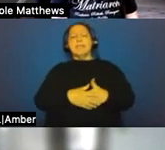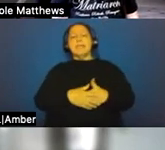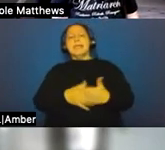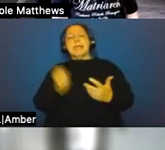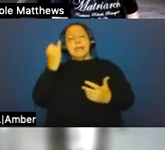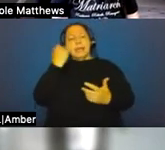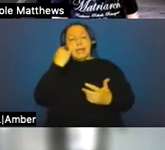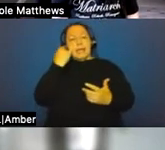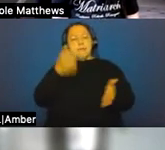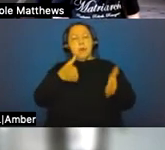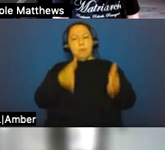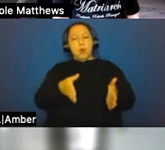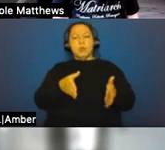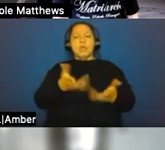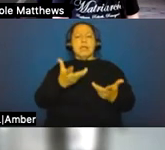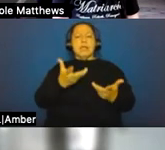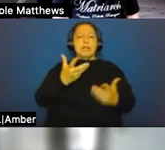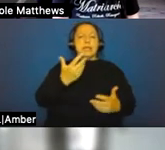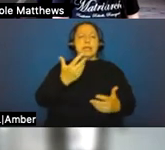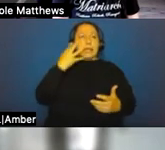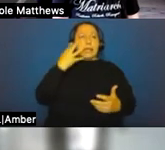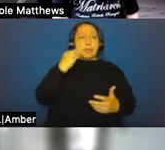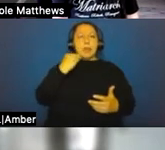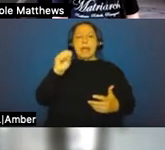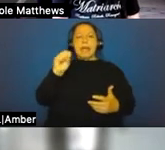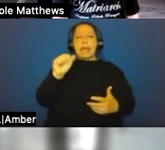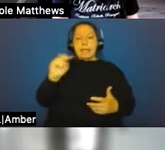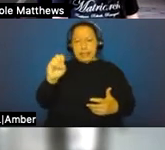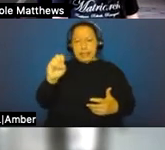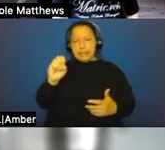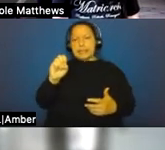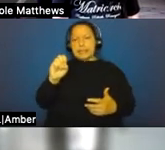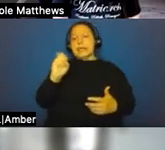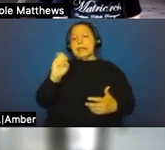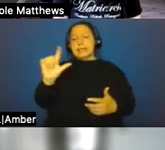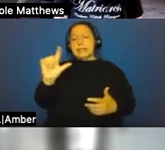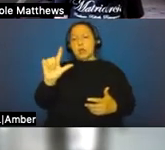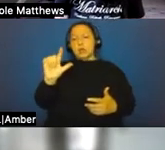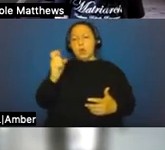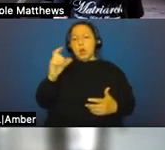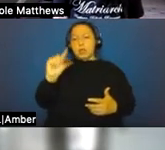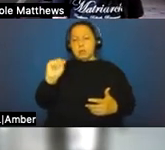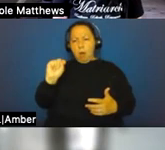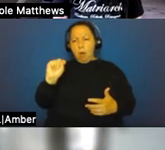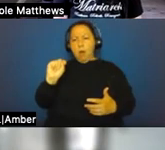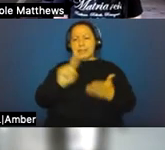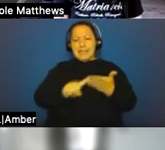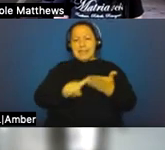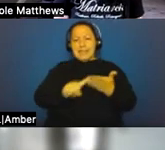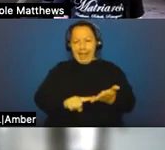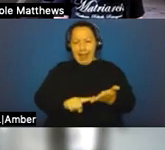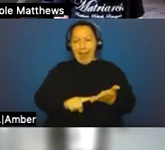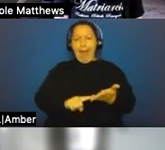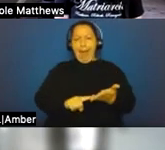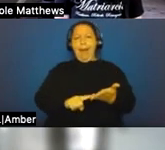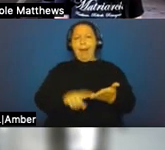know, having a sexual assault exam and the doctor or the nurse who's doing the exam responds inappropriately.